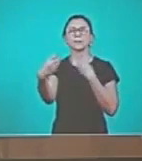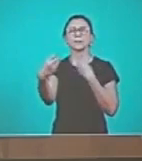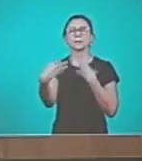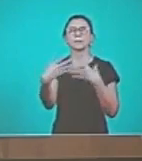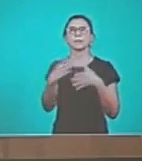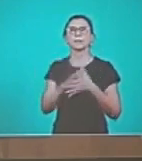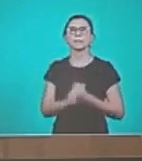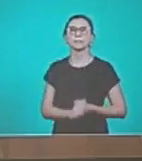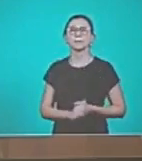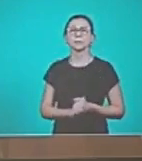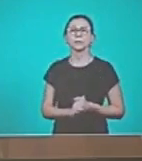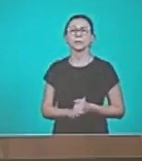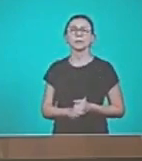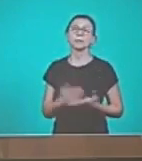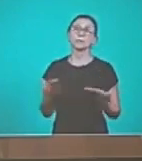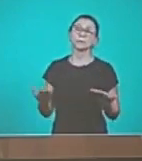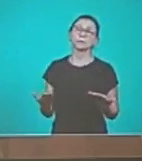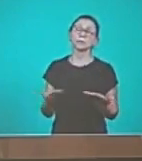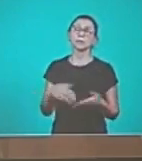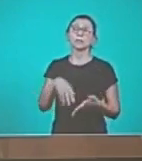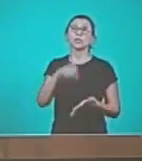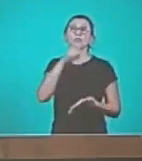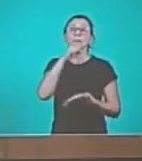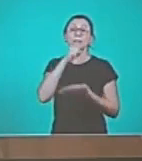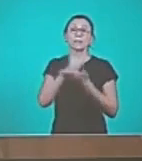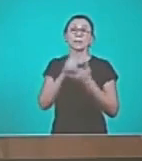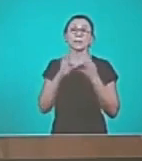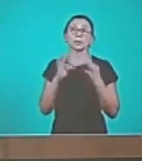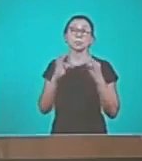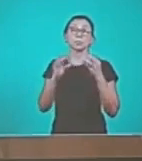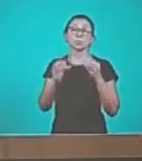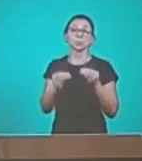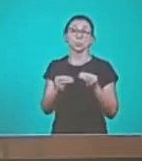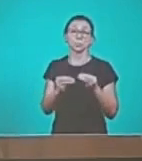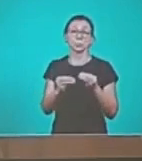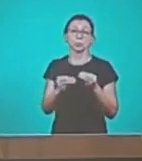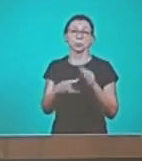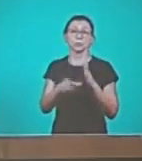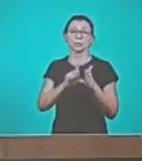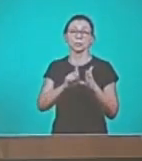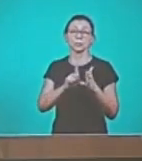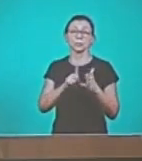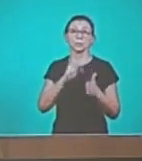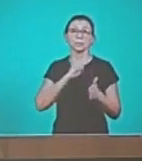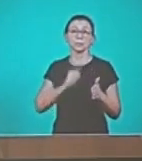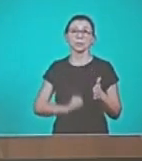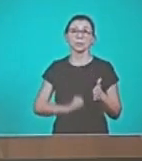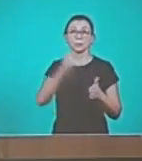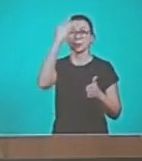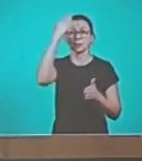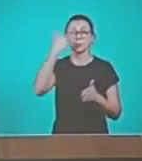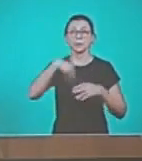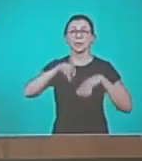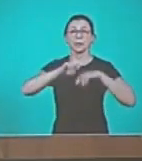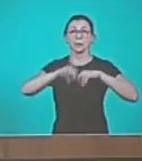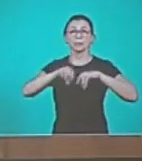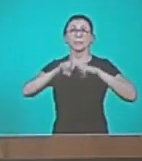me. You would have taught me everything that the Old Testament would have taught me that died with the priests. I would have given you